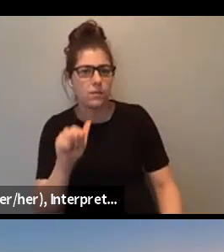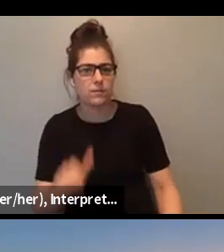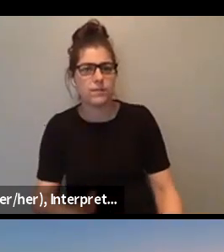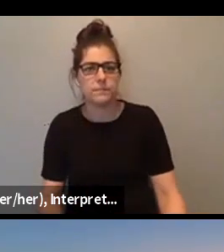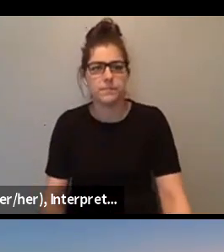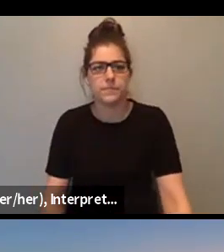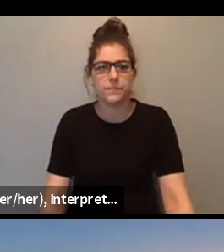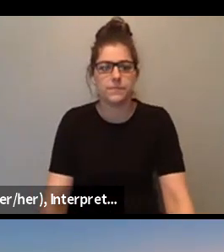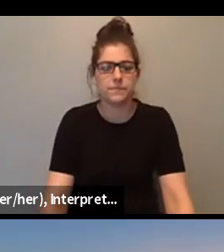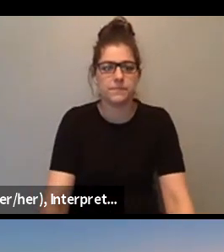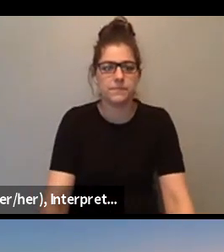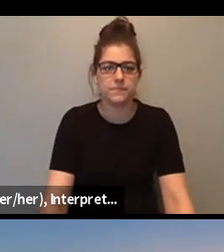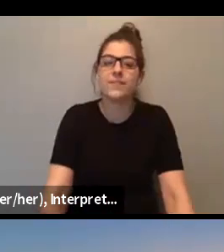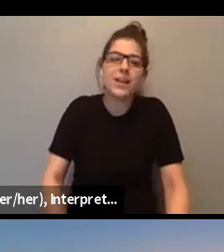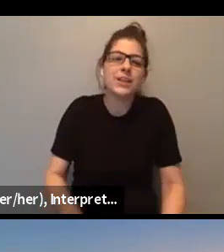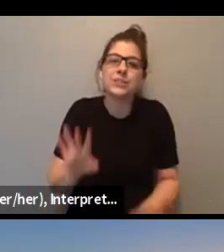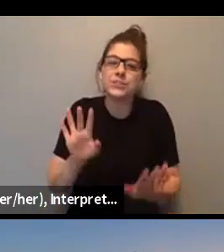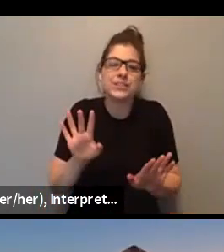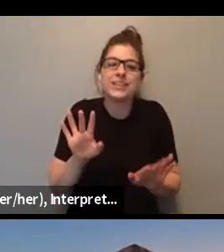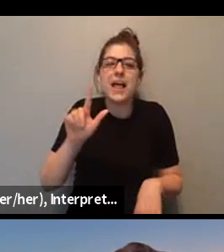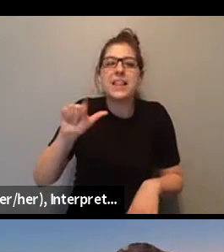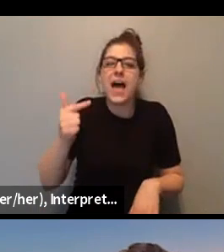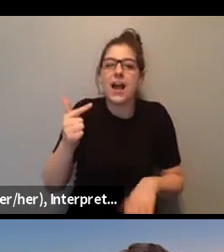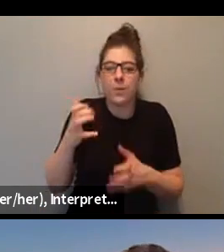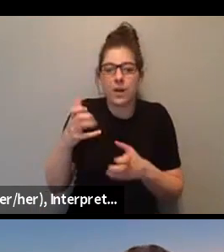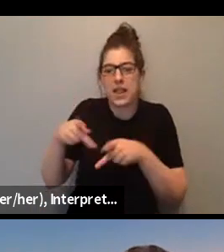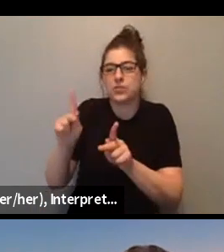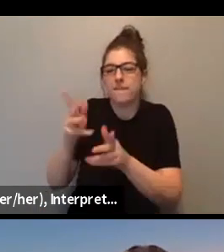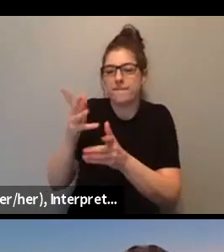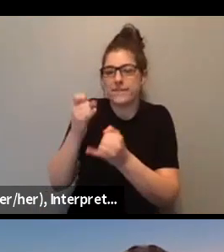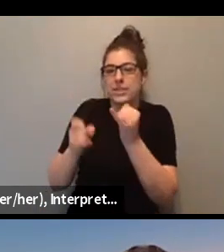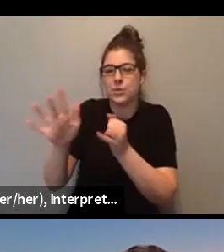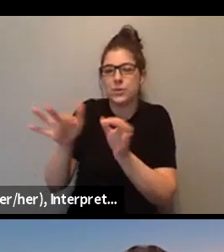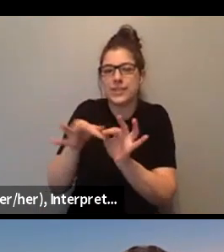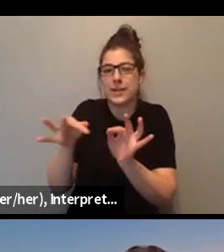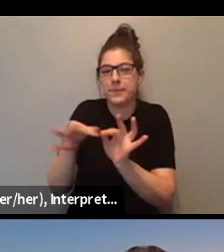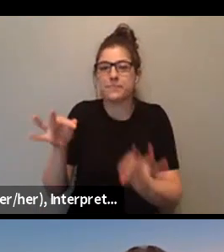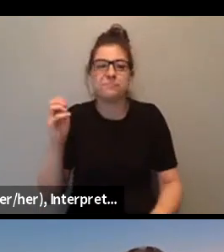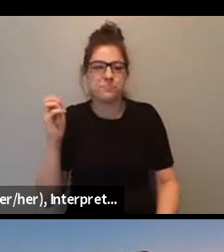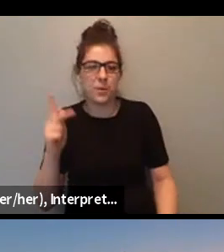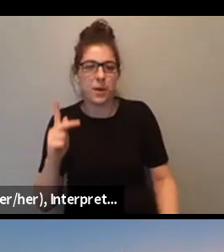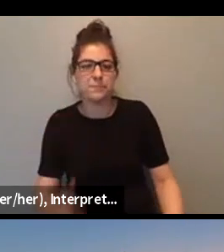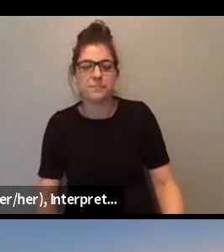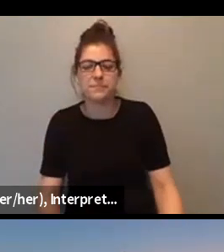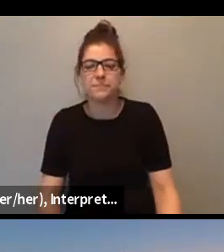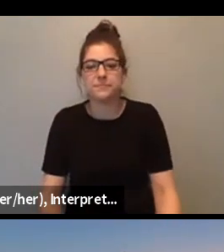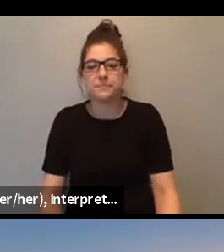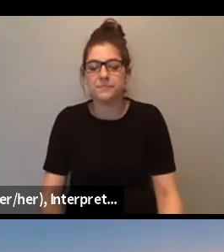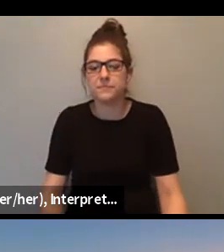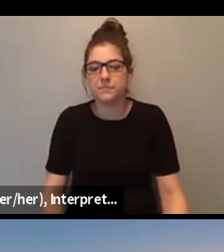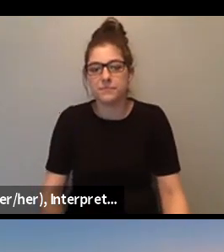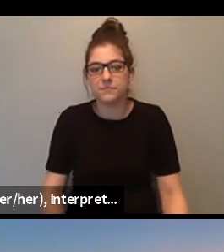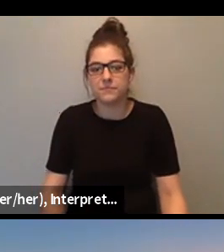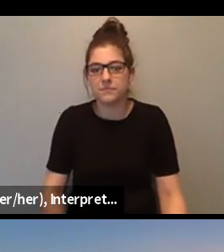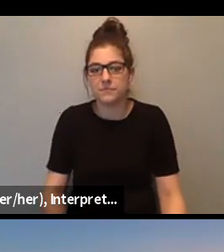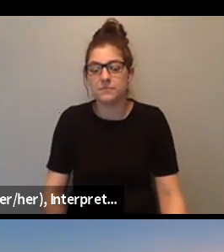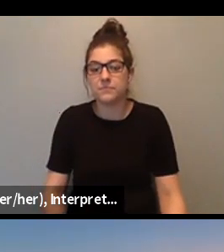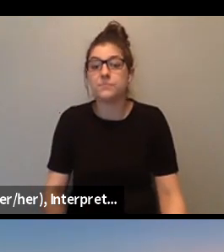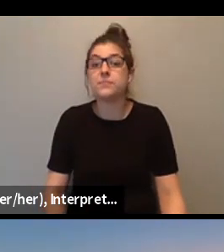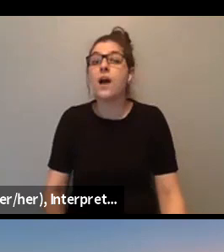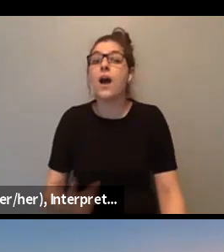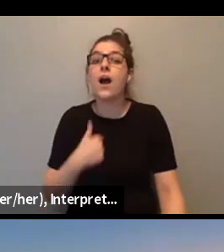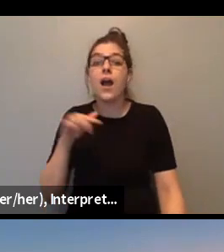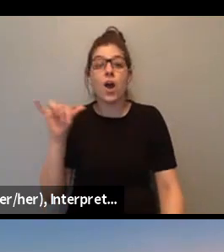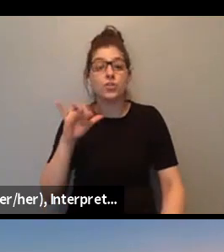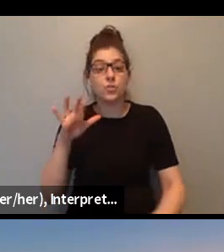It's simply lag. I want to let you finish your statement. Okay. So I also want to